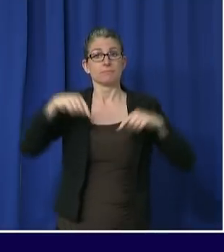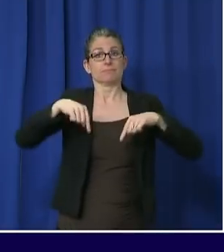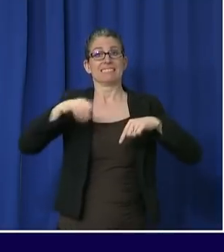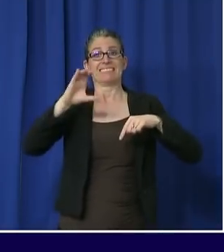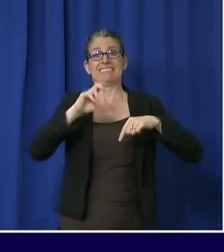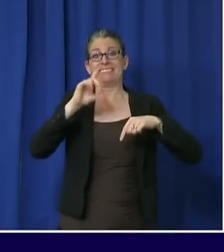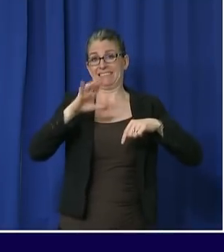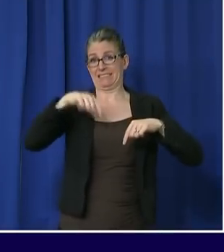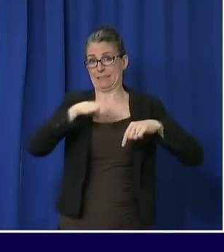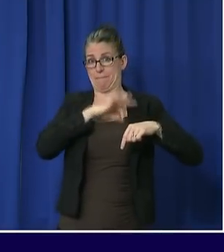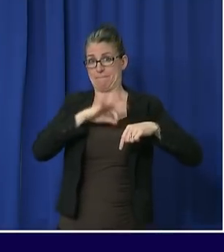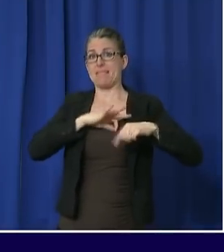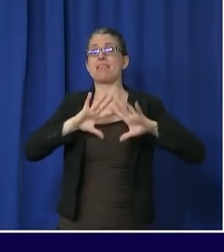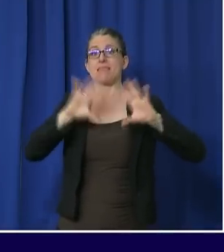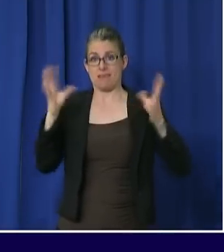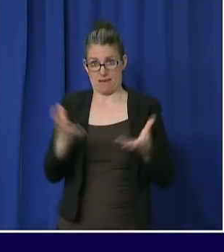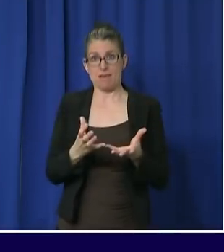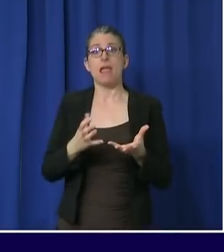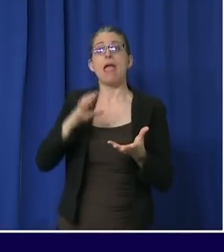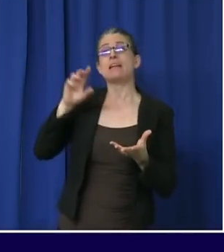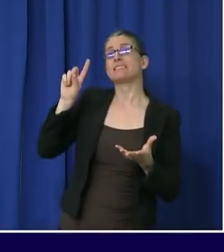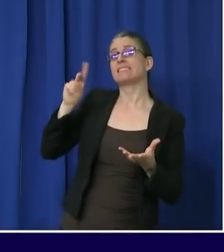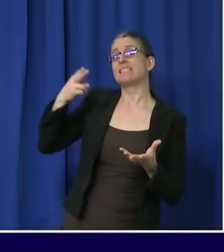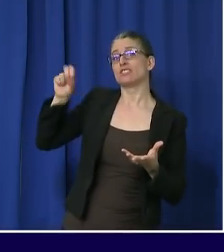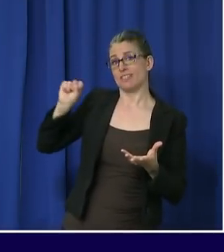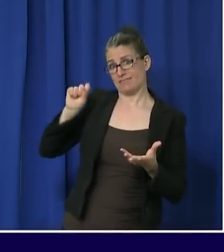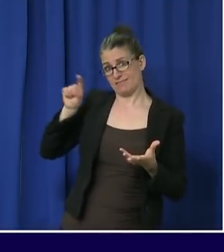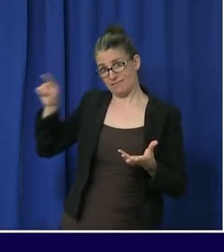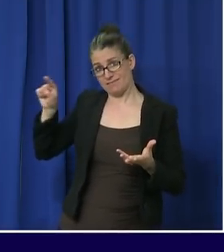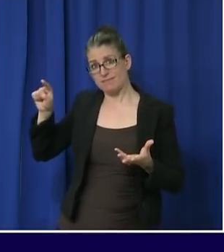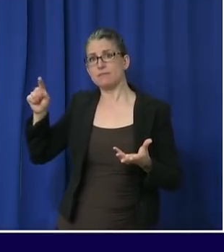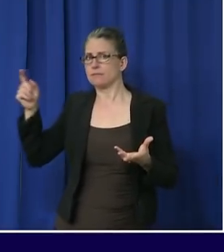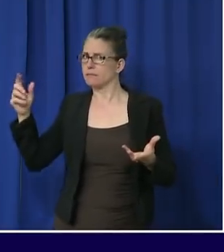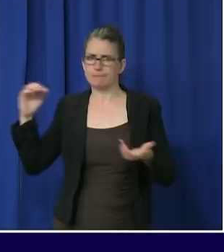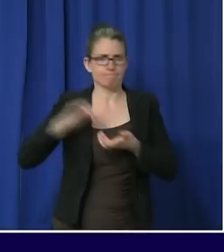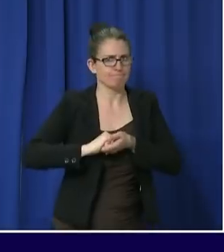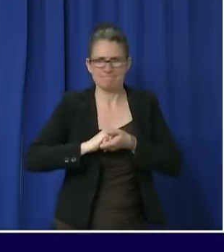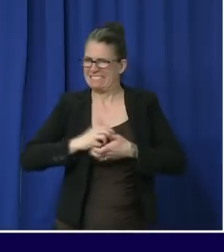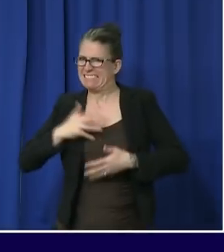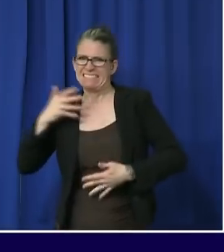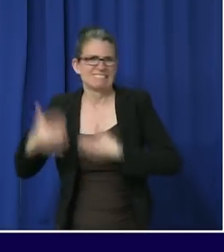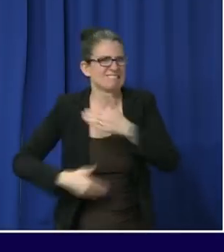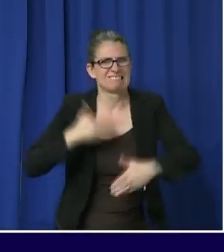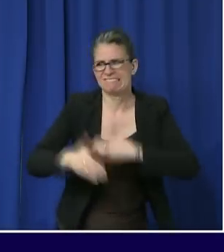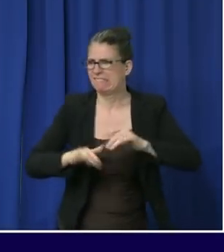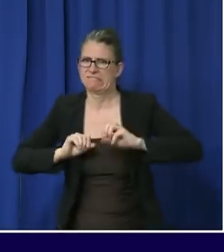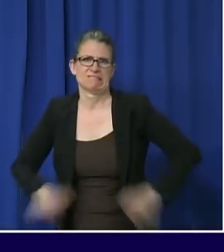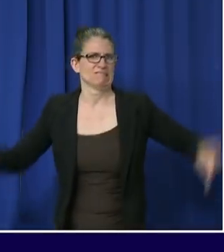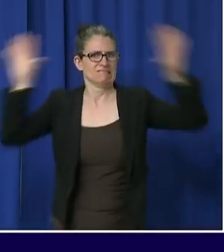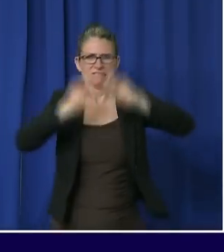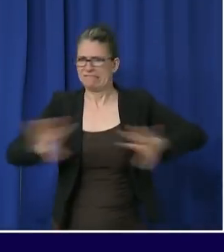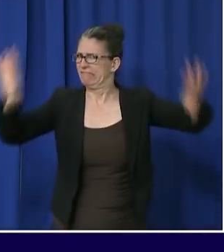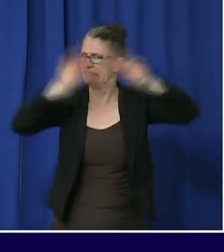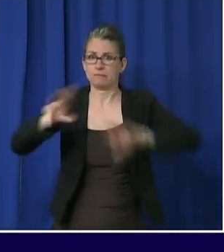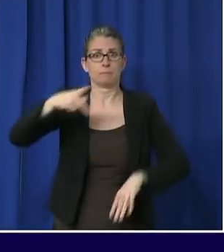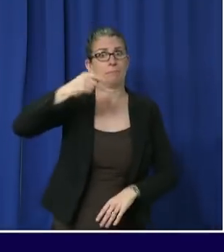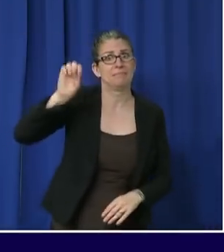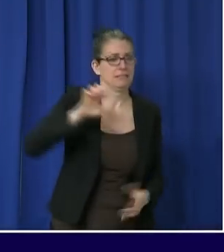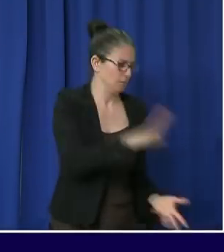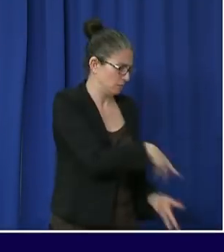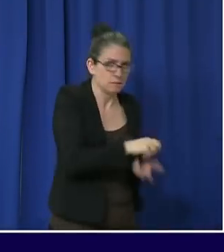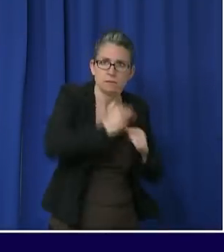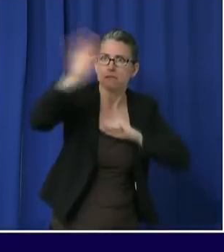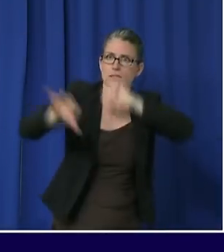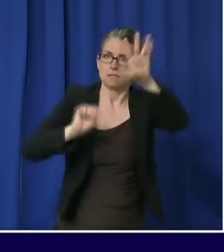proactive in getting out there to those settings, pushing PPE to them ahead of time, surveying them about their needs,